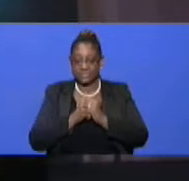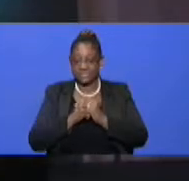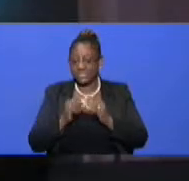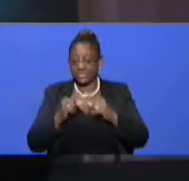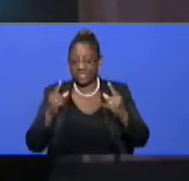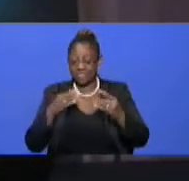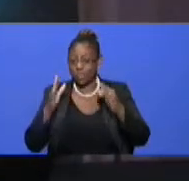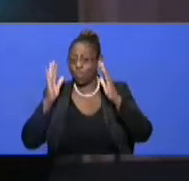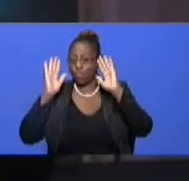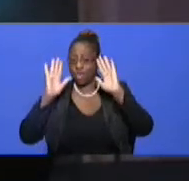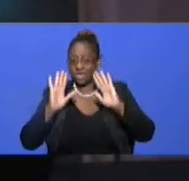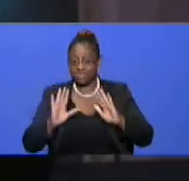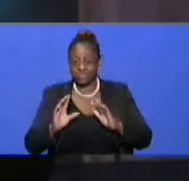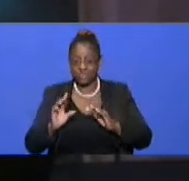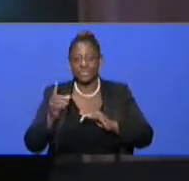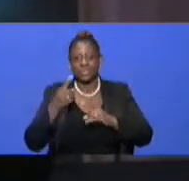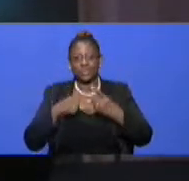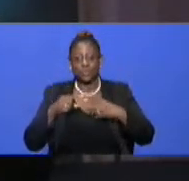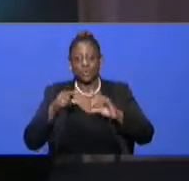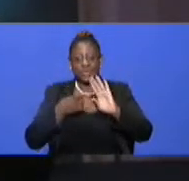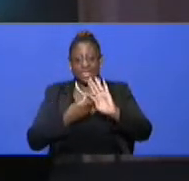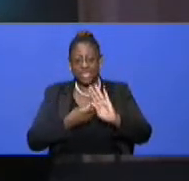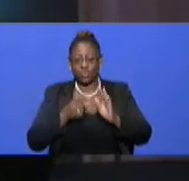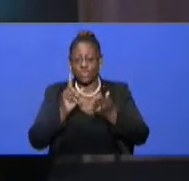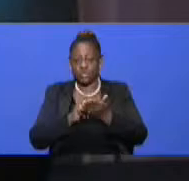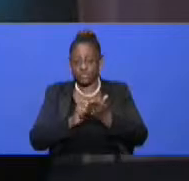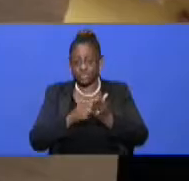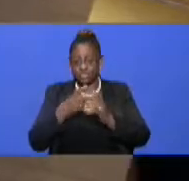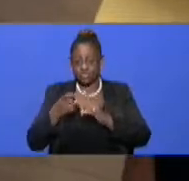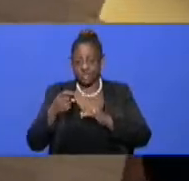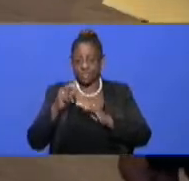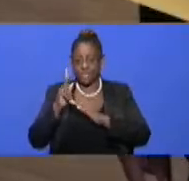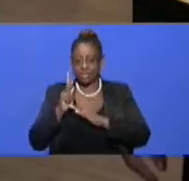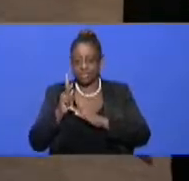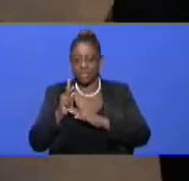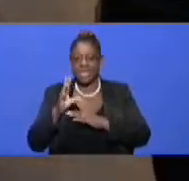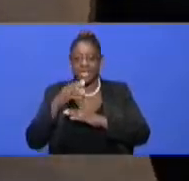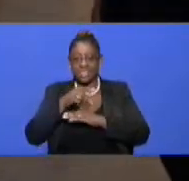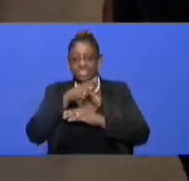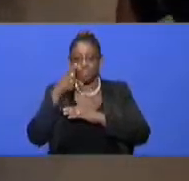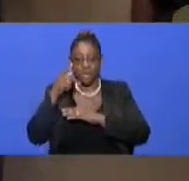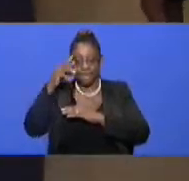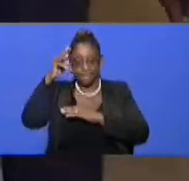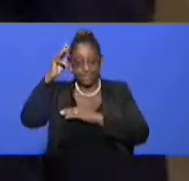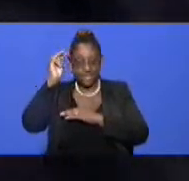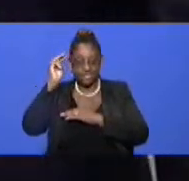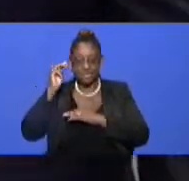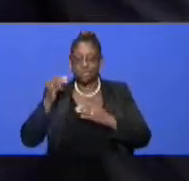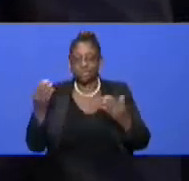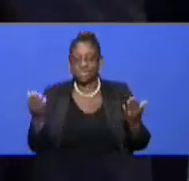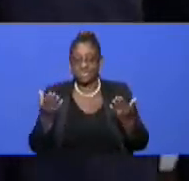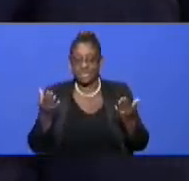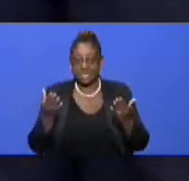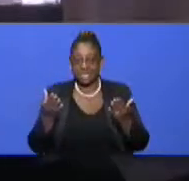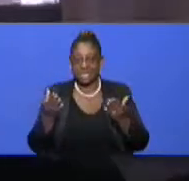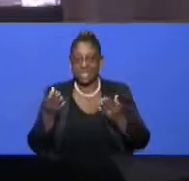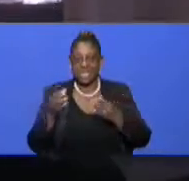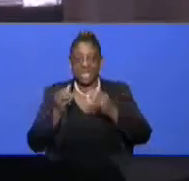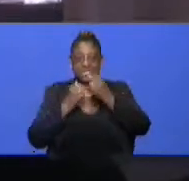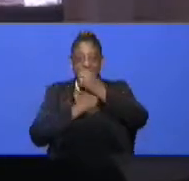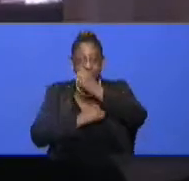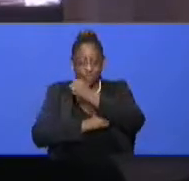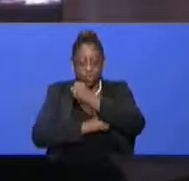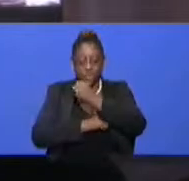And welcome to the broadcast. We begin with news from Parliament. Prime Minister the Honorable Philip Davis is in full support